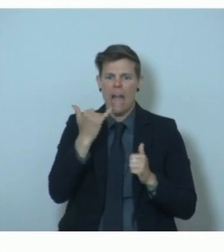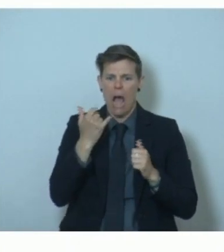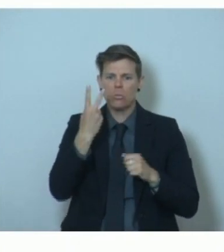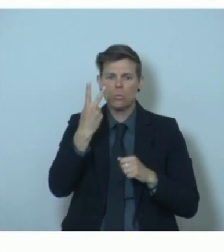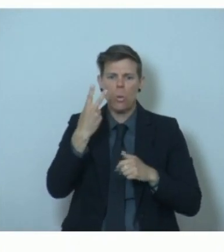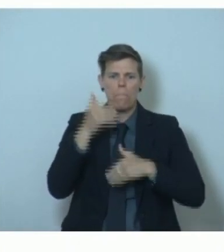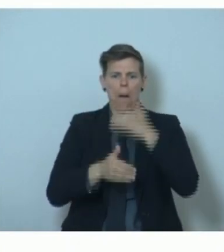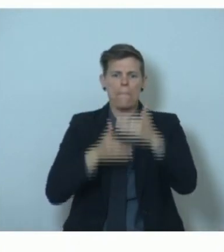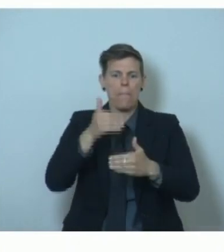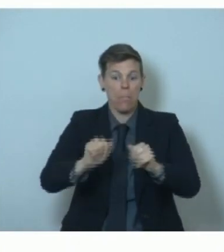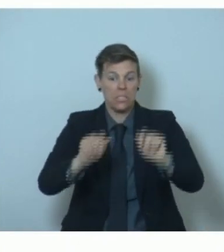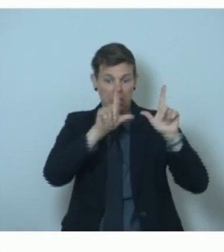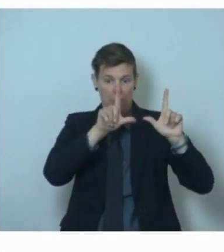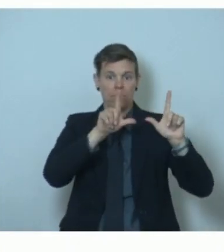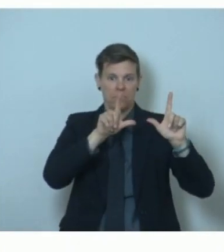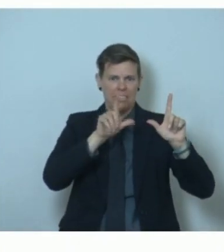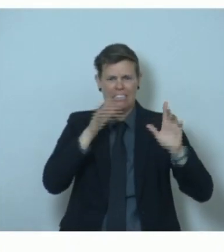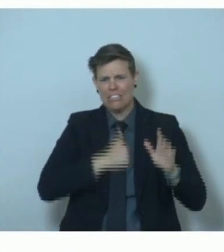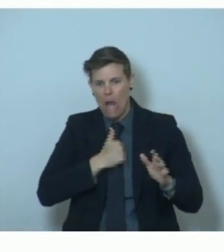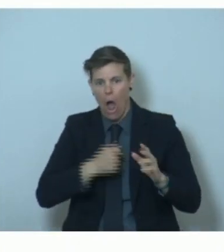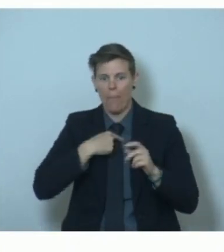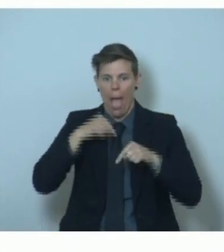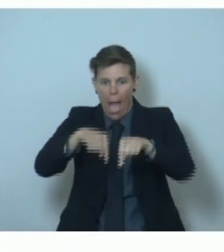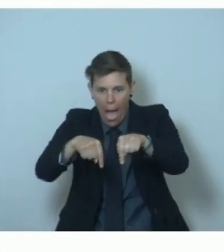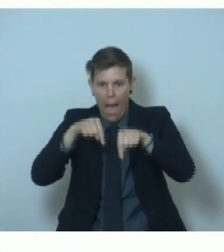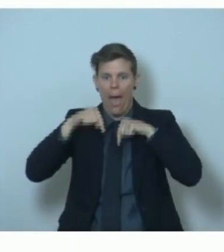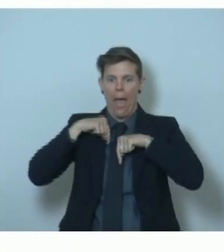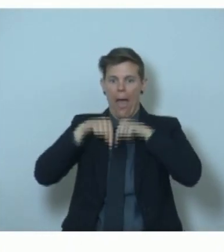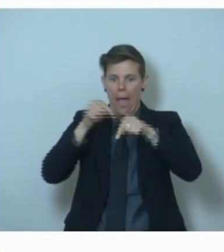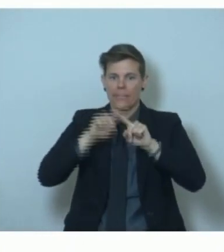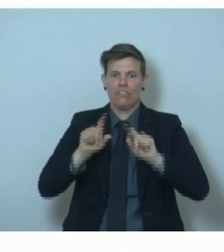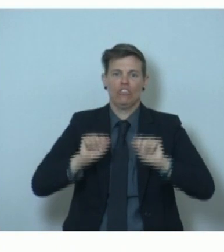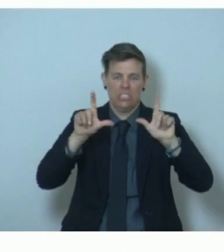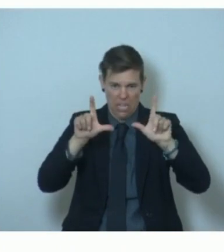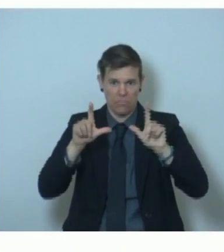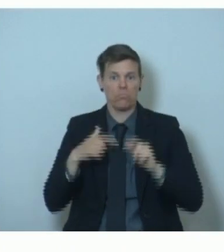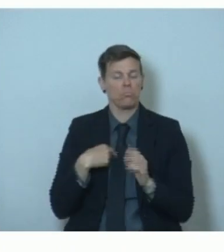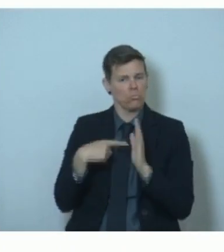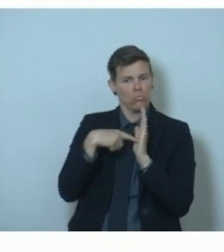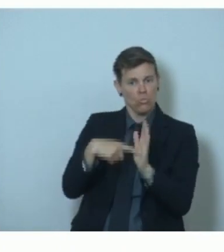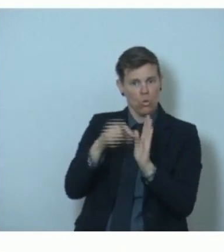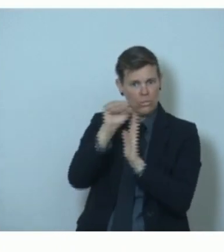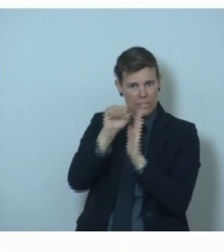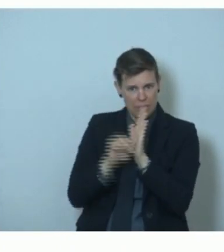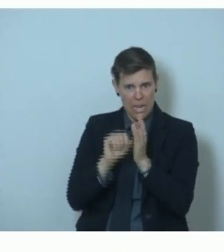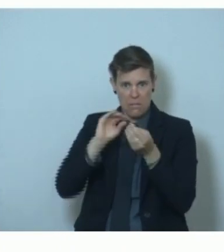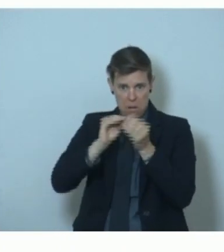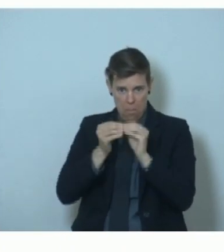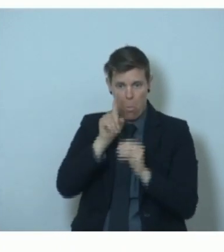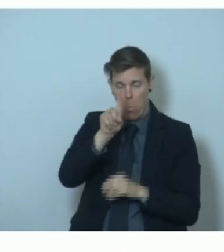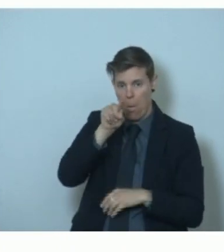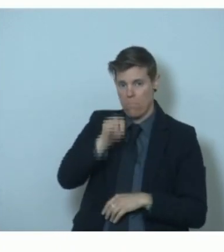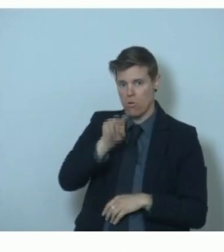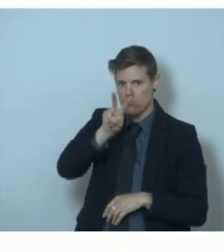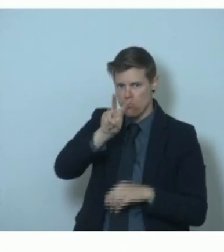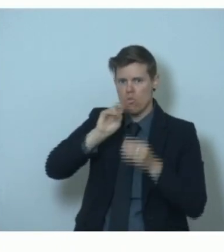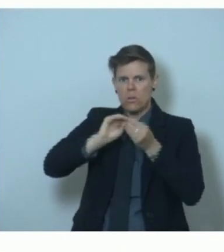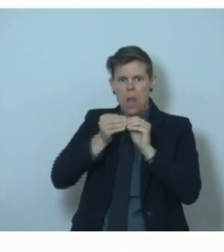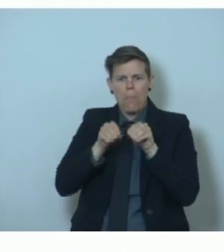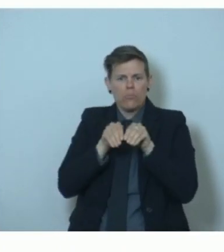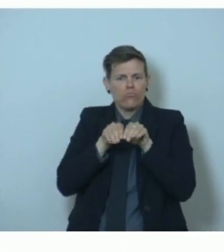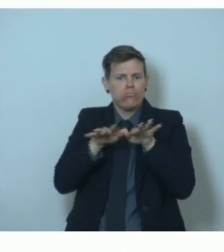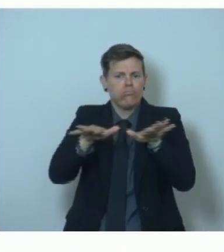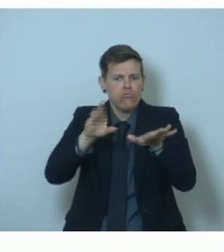is, we showed you that as a state, we are at 1.12. You can see each of the regions now is doing